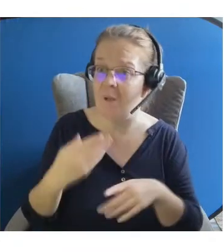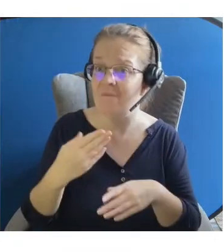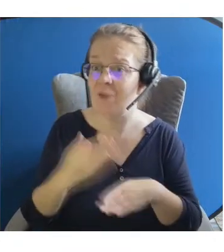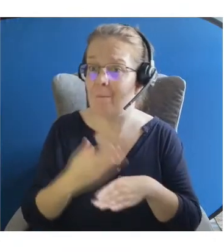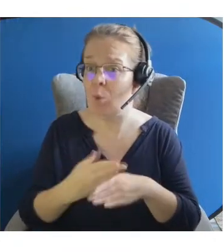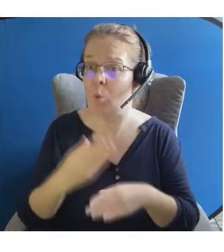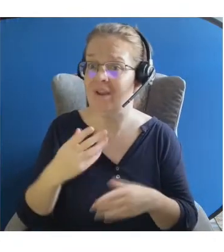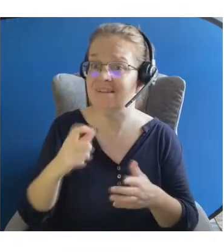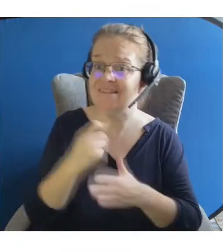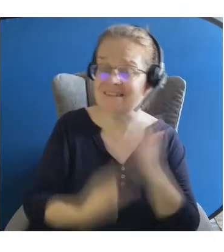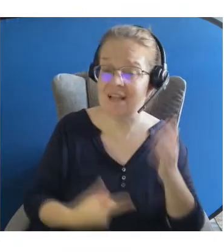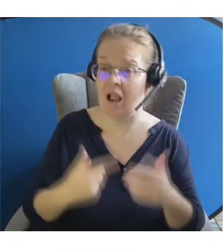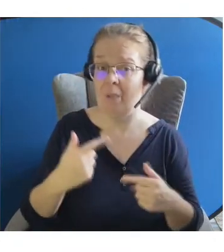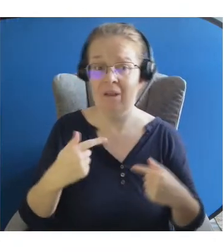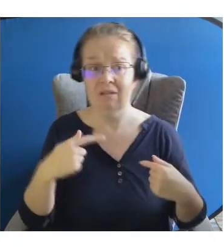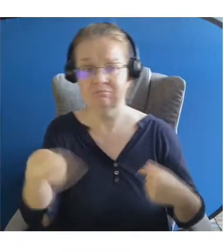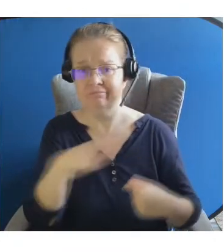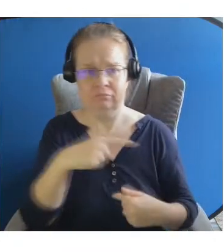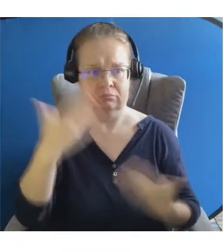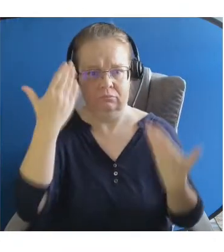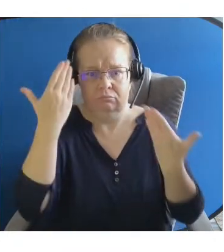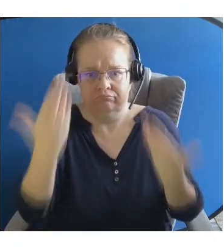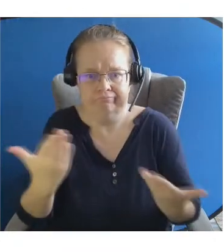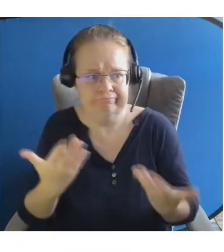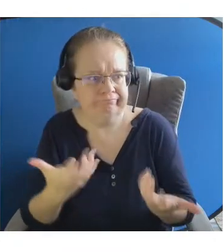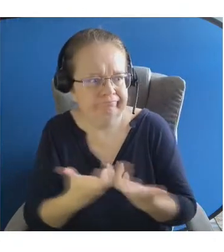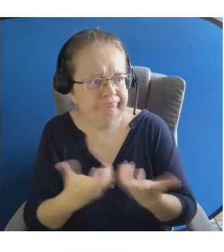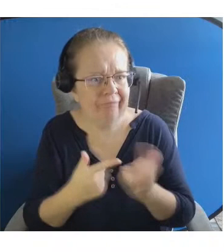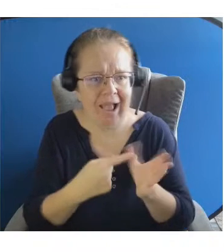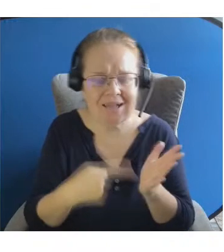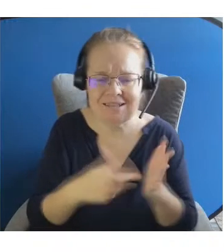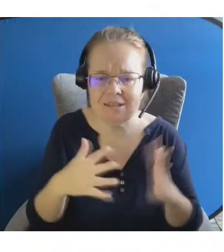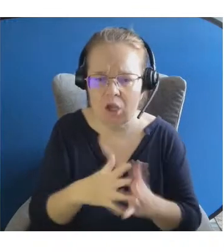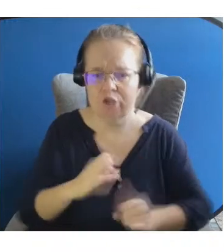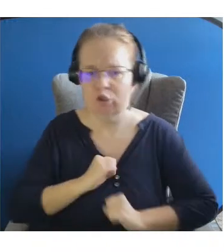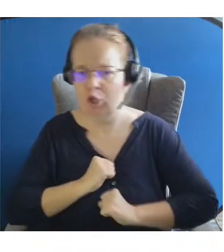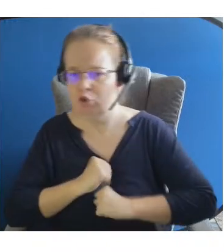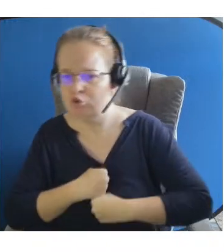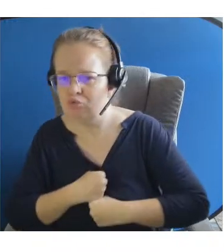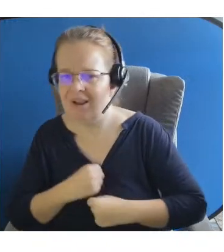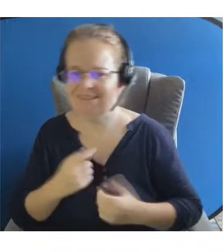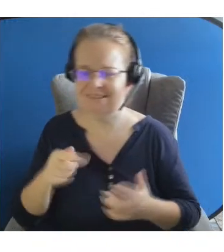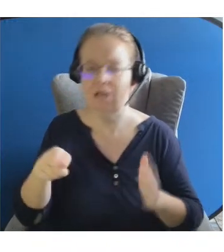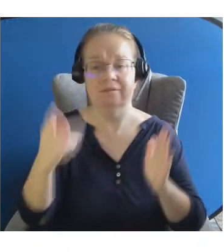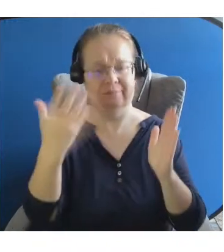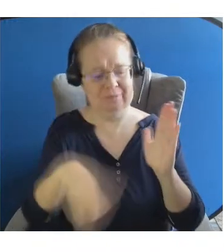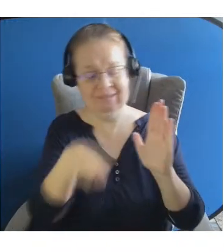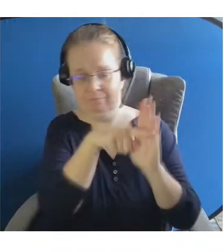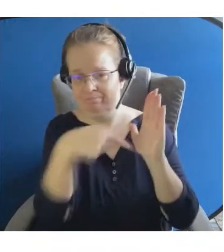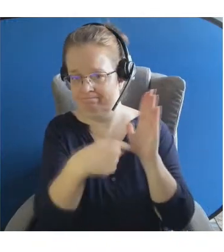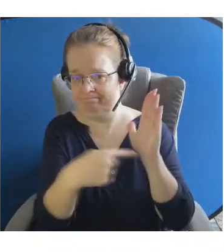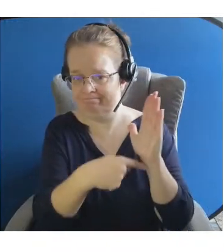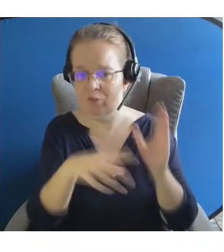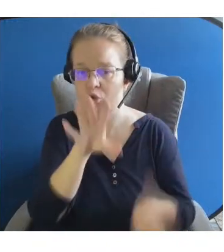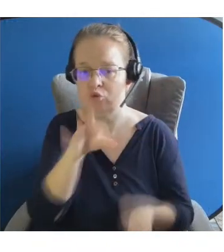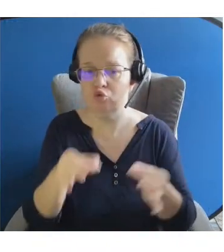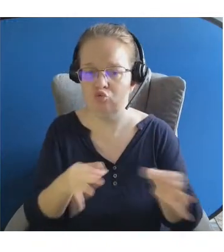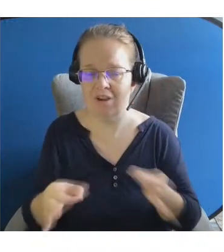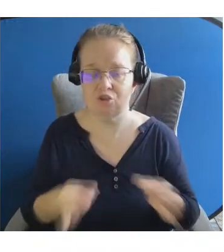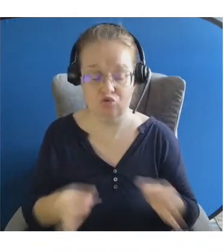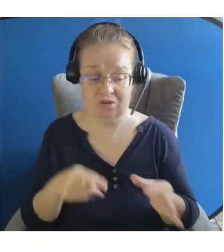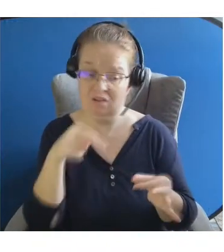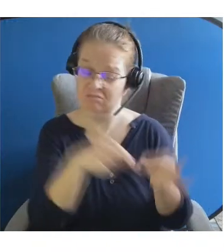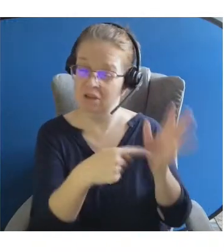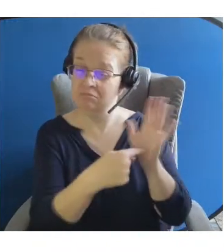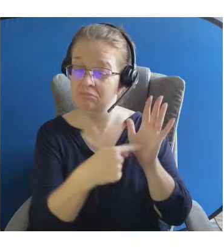businesses find it especially difficult to engage with, which is stressed in the strategy. In summary, the strategy is a